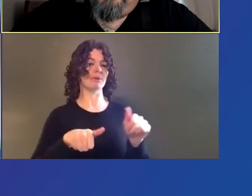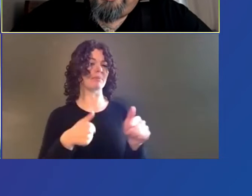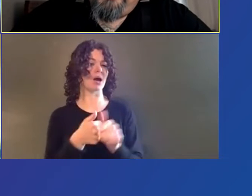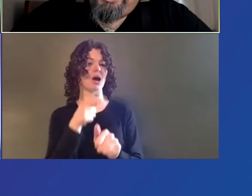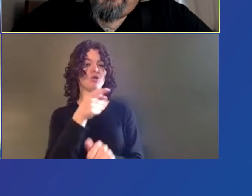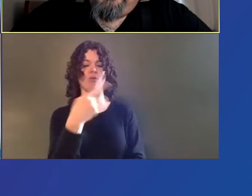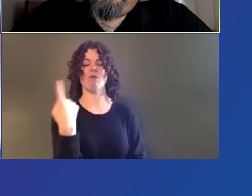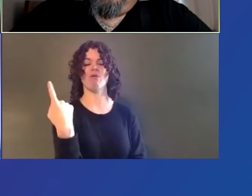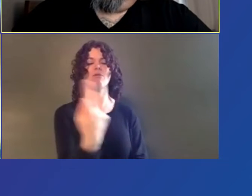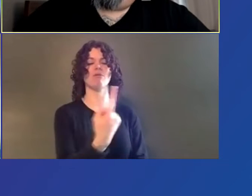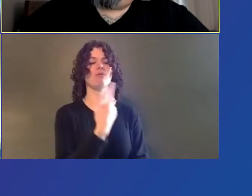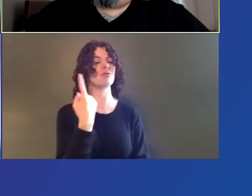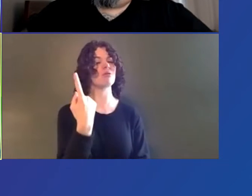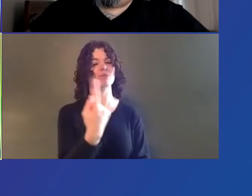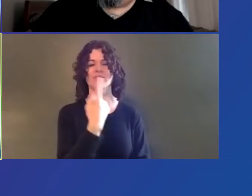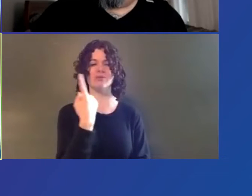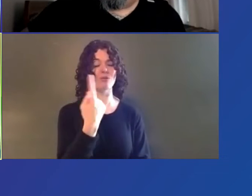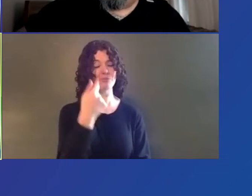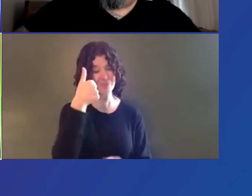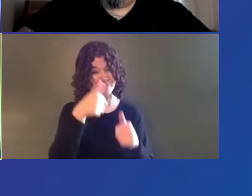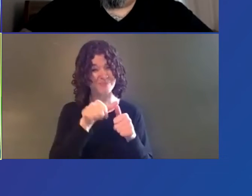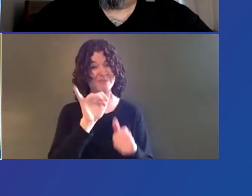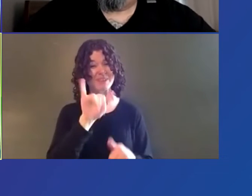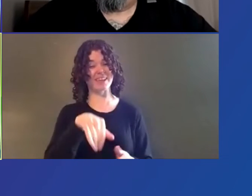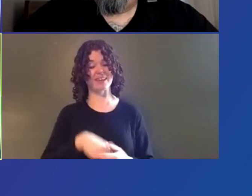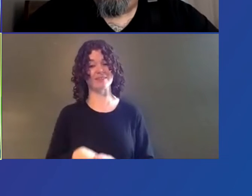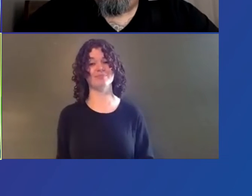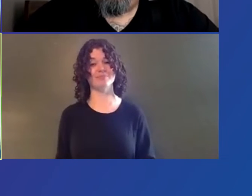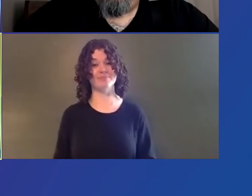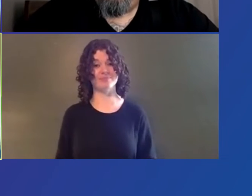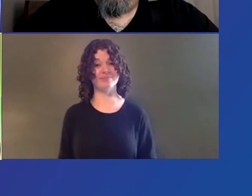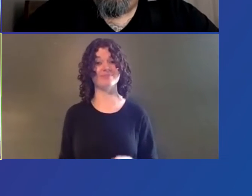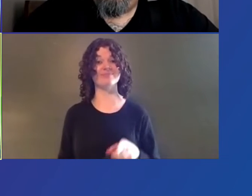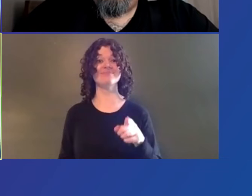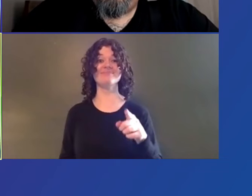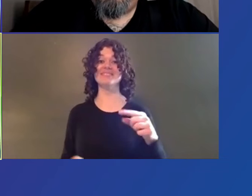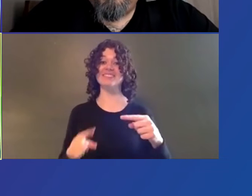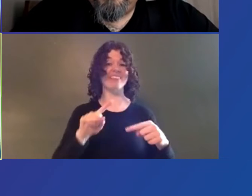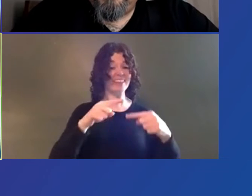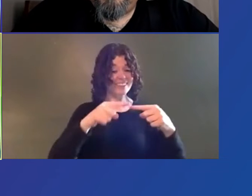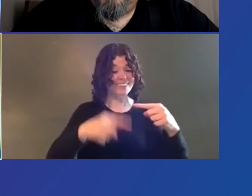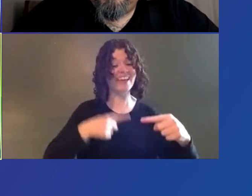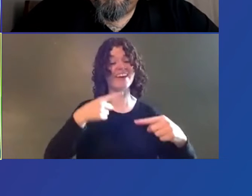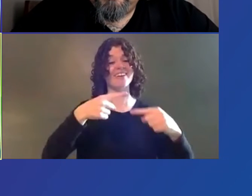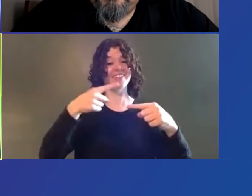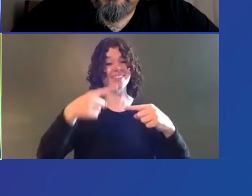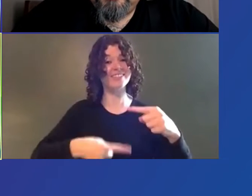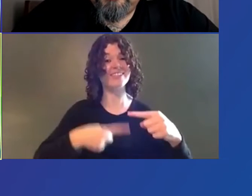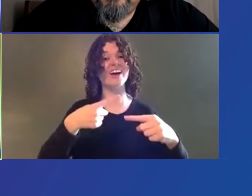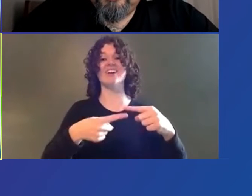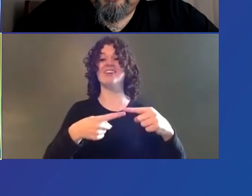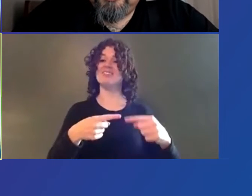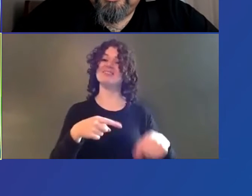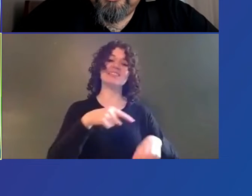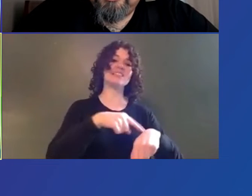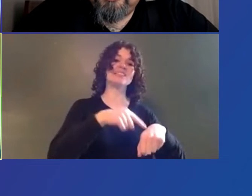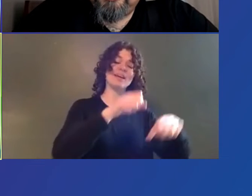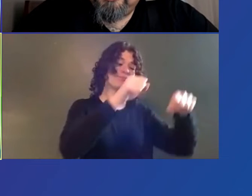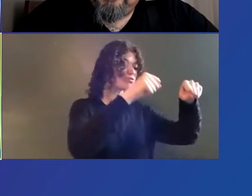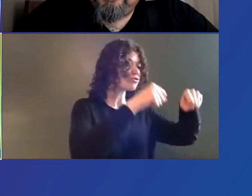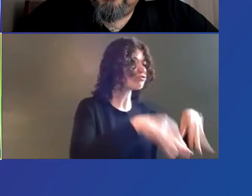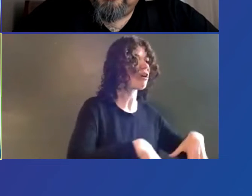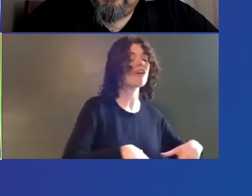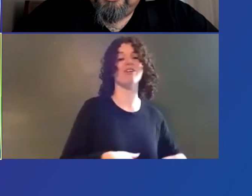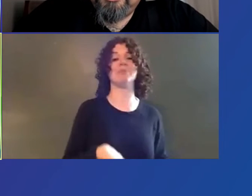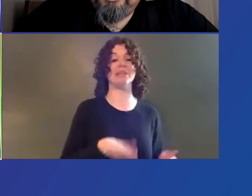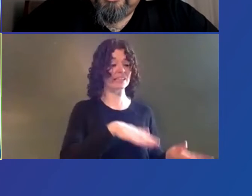You got to remember that. And cycles and expiration dates and death is freedom. Like, you know what I'm saying? Like everything can't stay in the